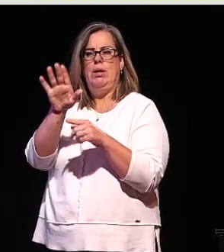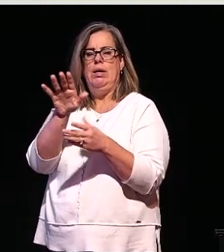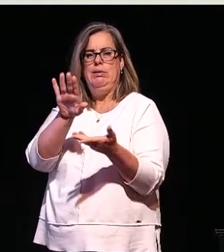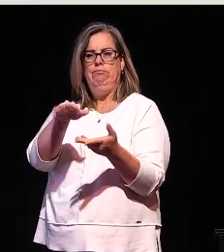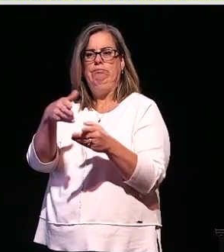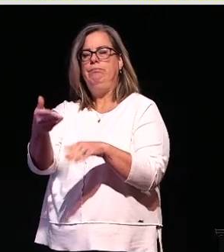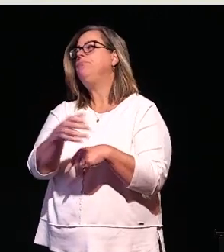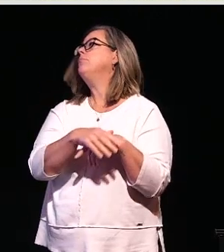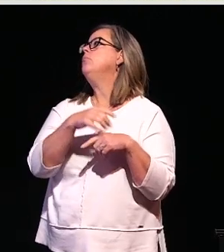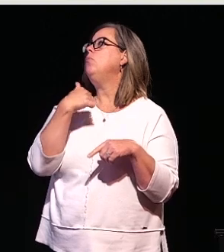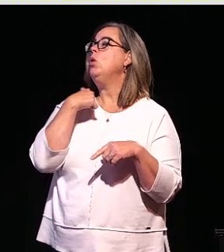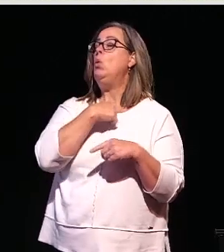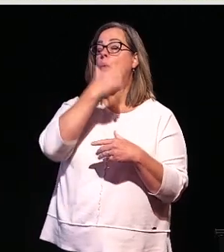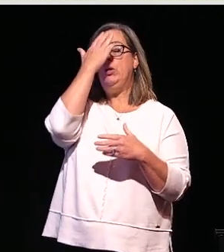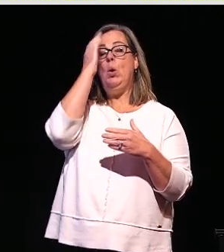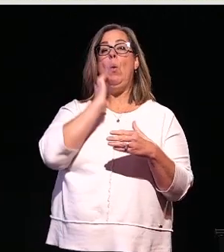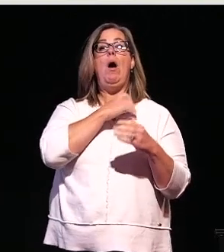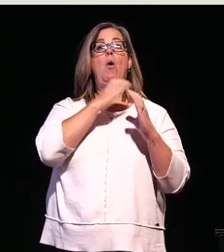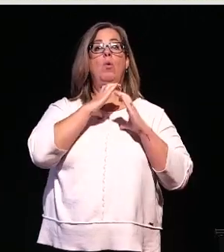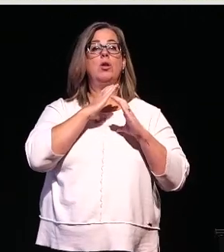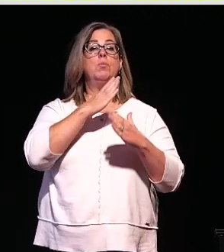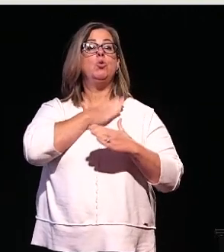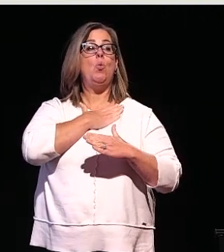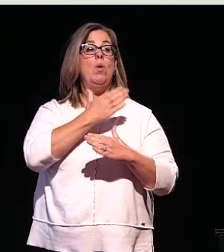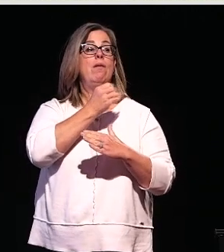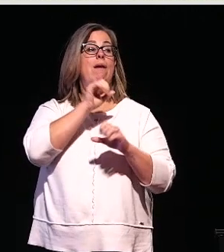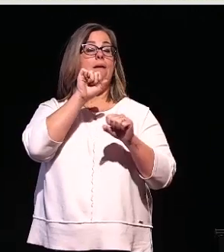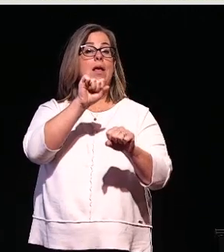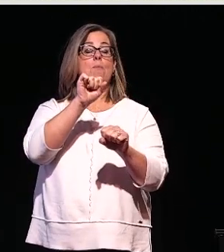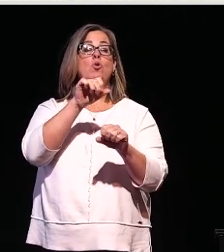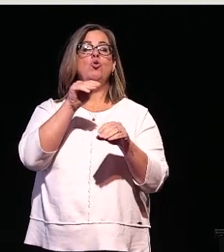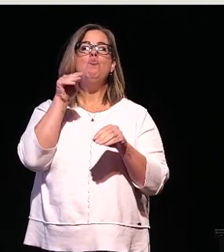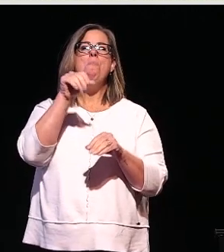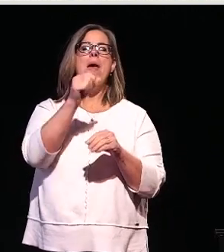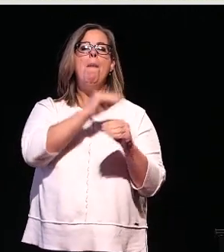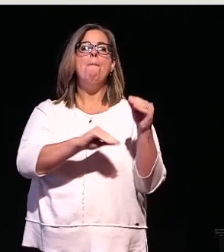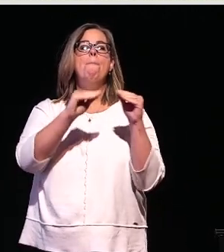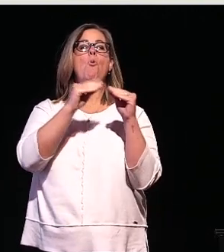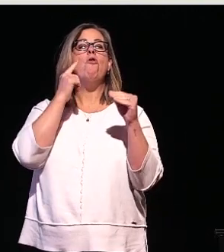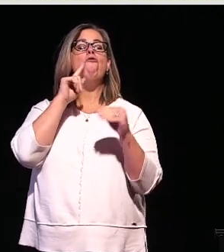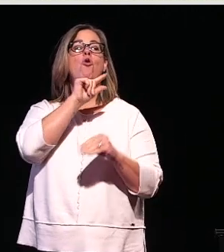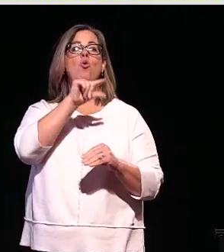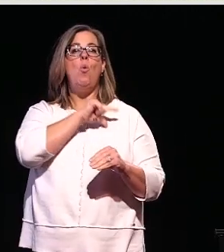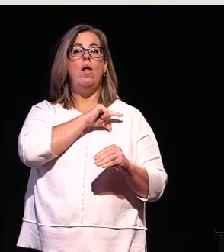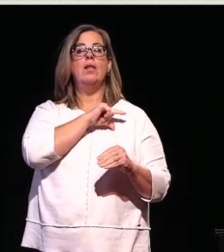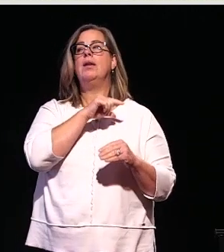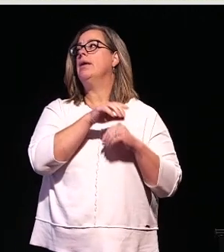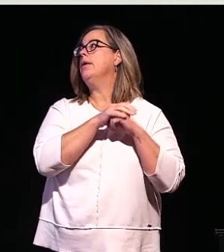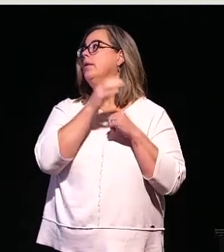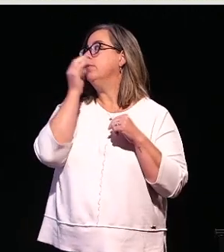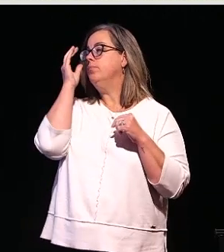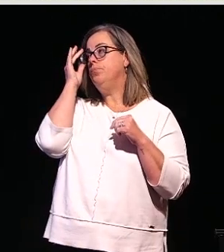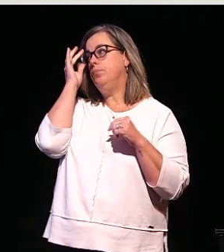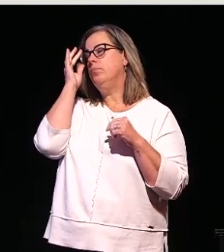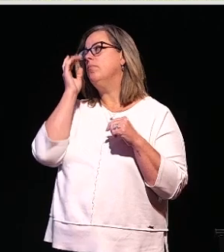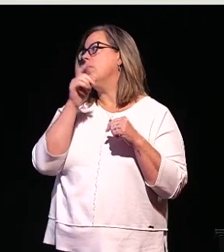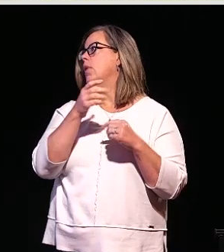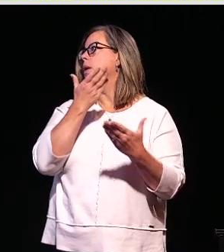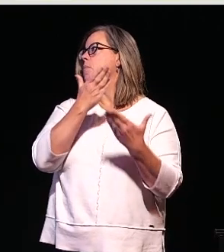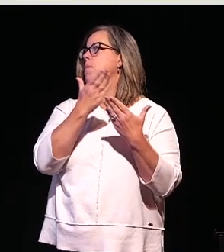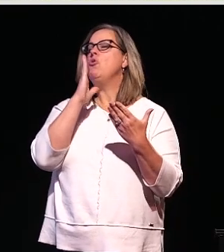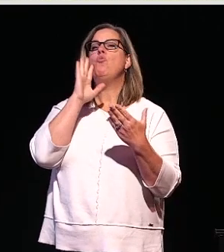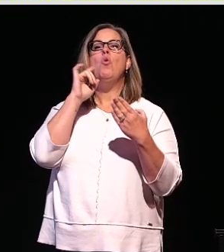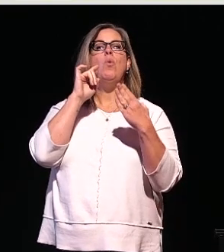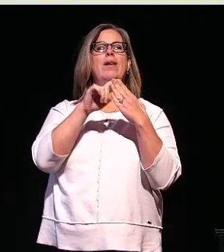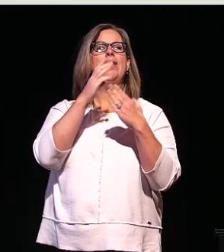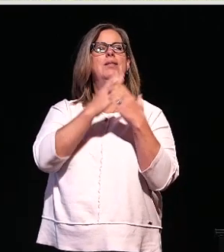our customers are willing and able to pay more for quality, and that's partly because we're at the center of some enduring food and beverage trends. You may recognize